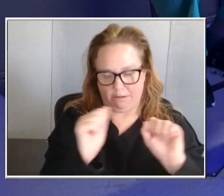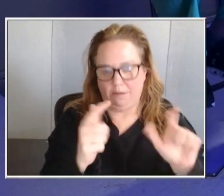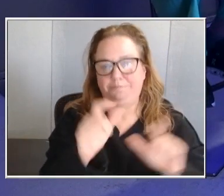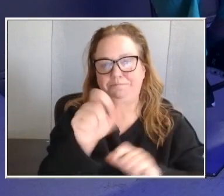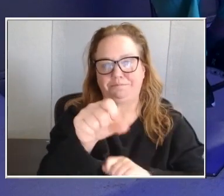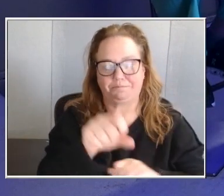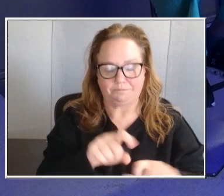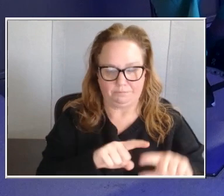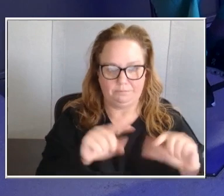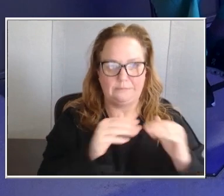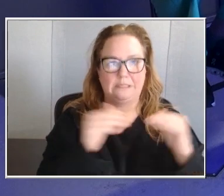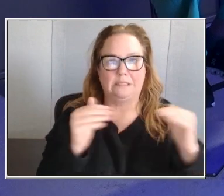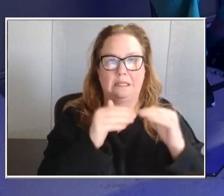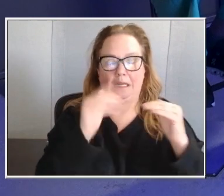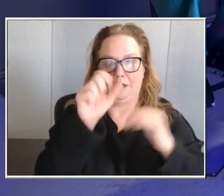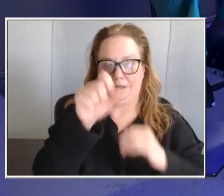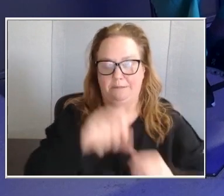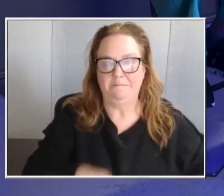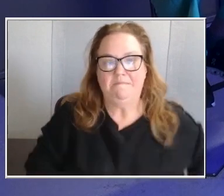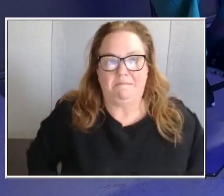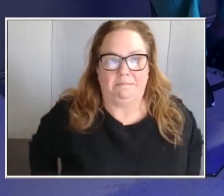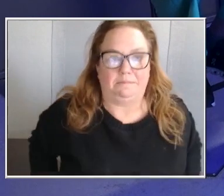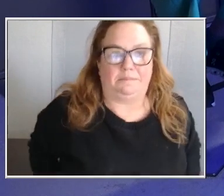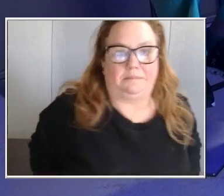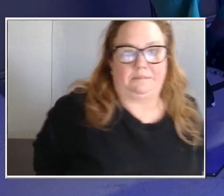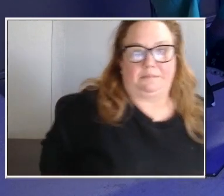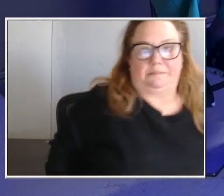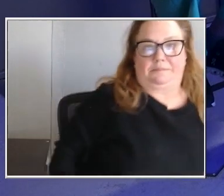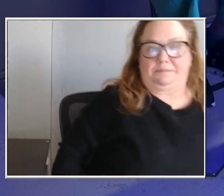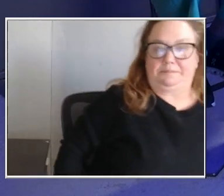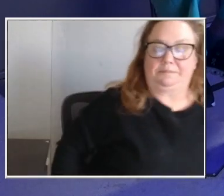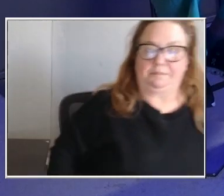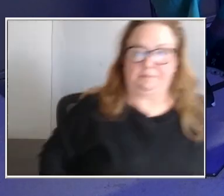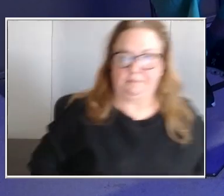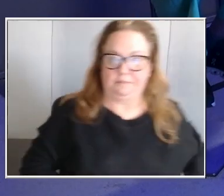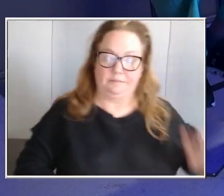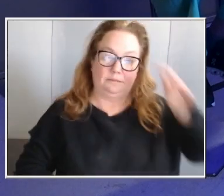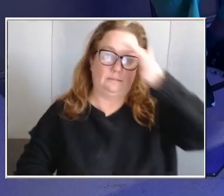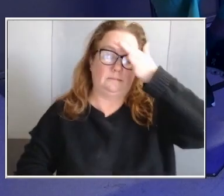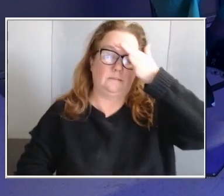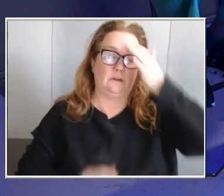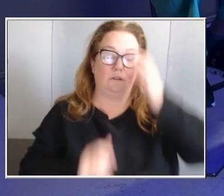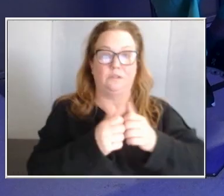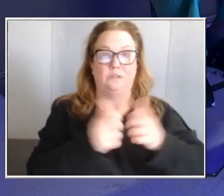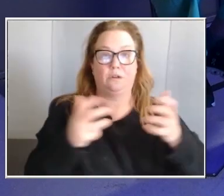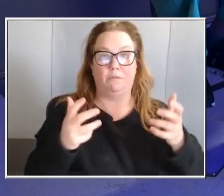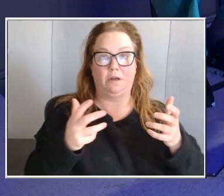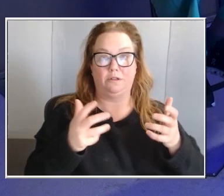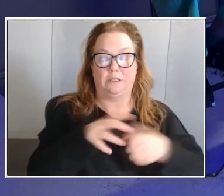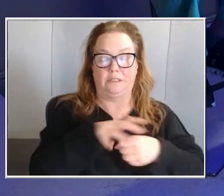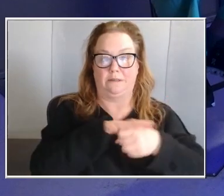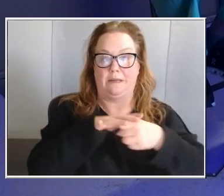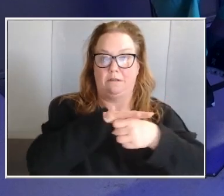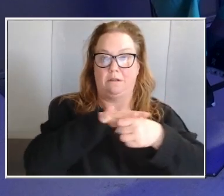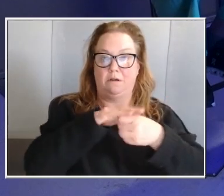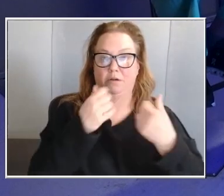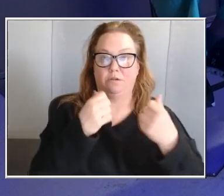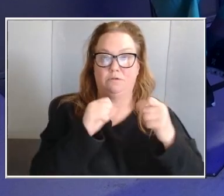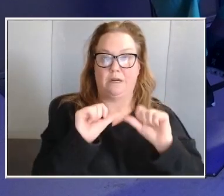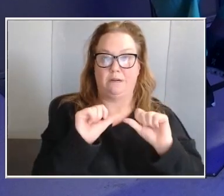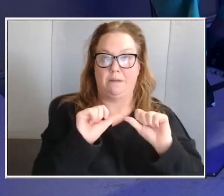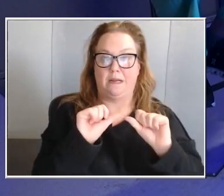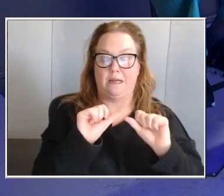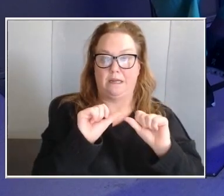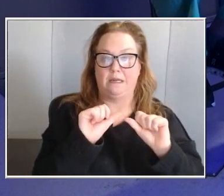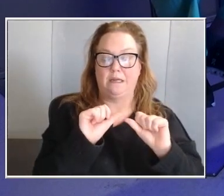layer of complexity with this problem. All right, so man, there's so much, and so much of this just has to be handled locally when you're trying to make an informed patient